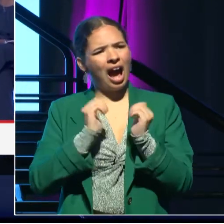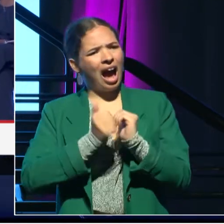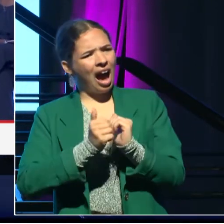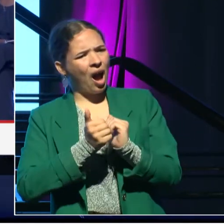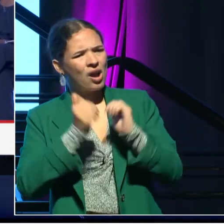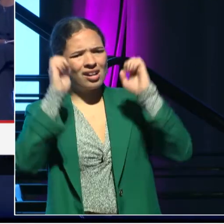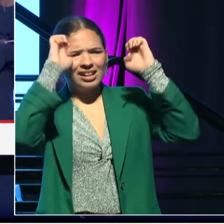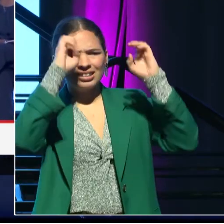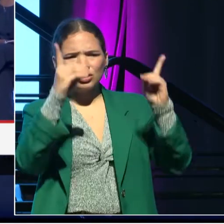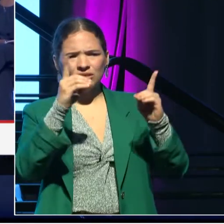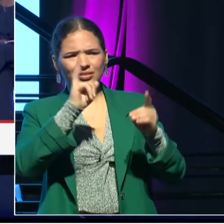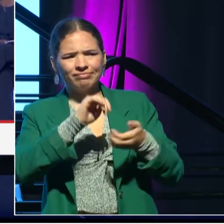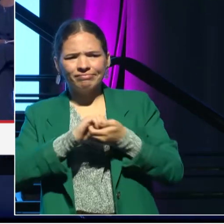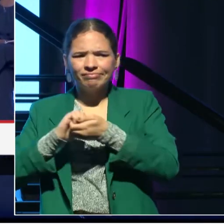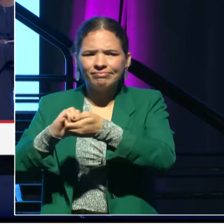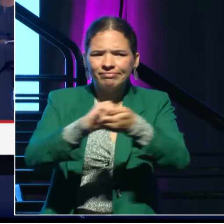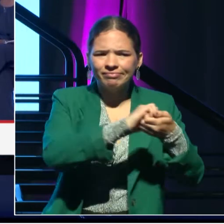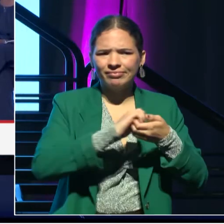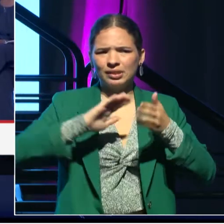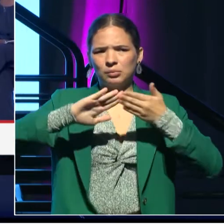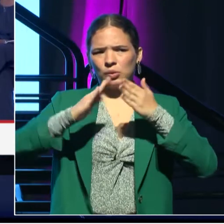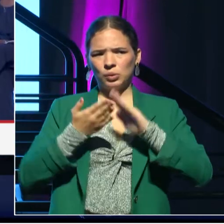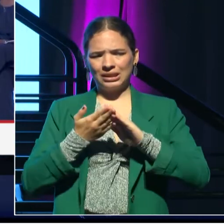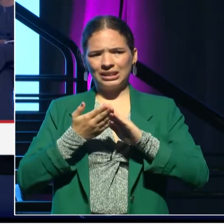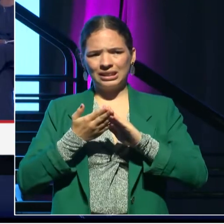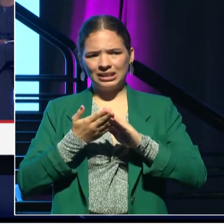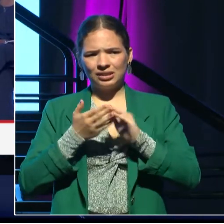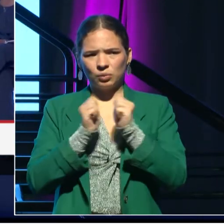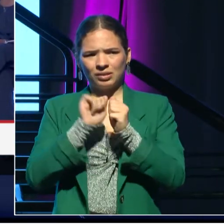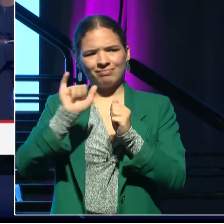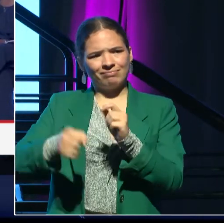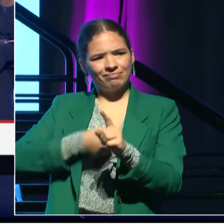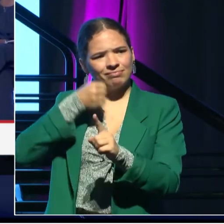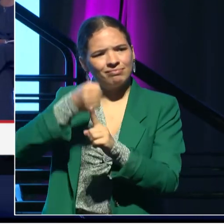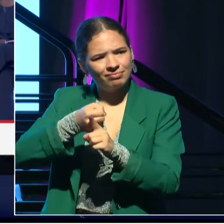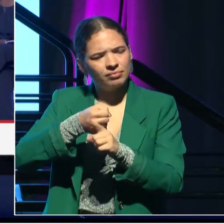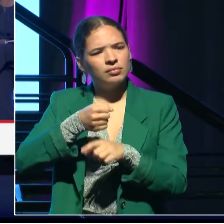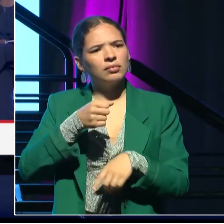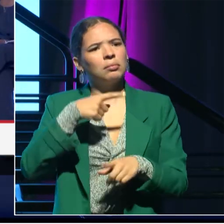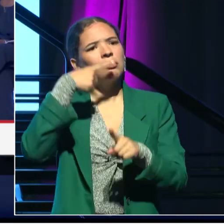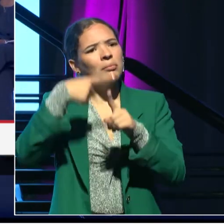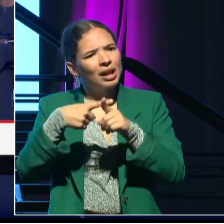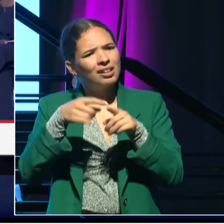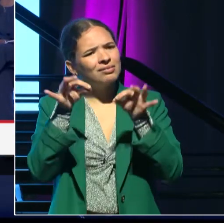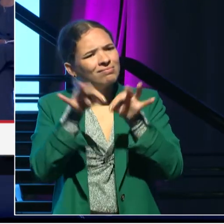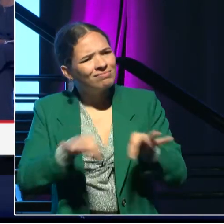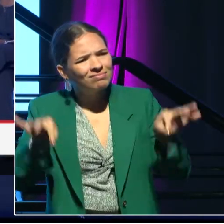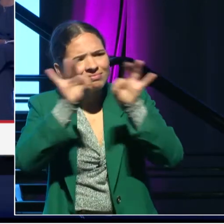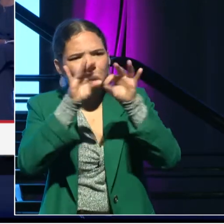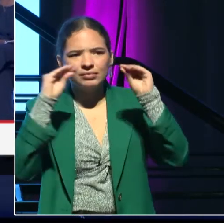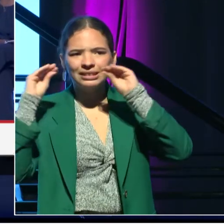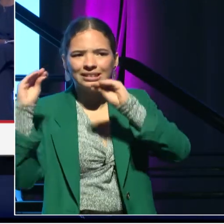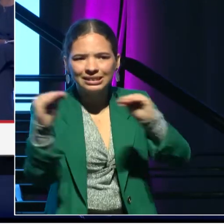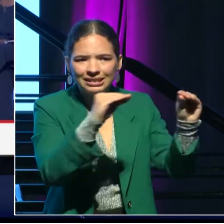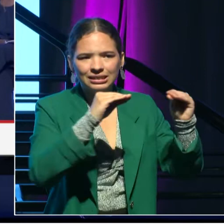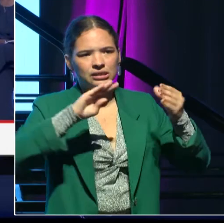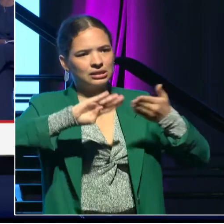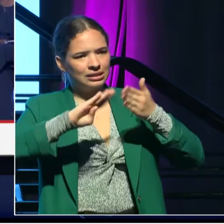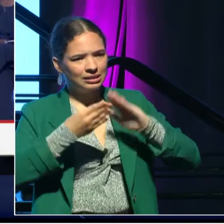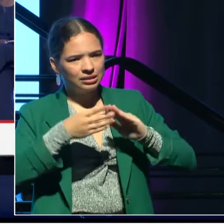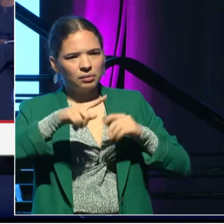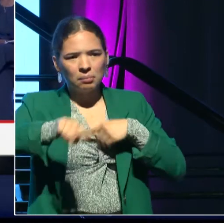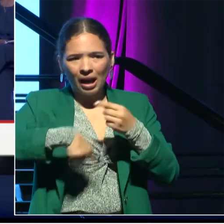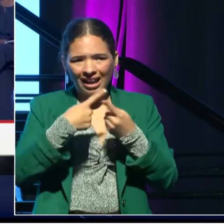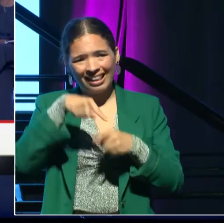community and access has been impacted, but also how important it is to educate the community about these issues. You know, one of the things that we